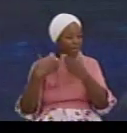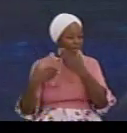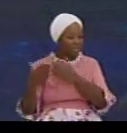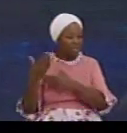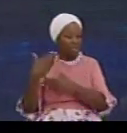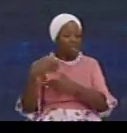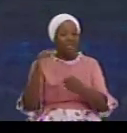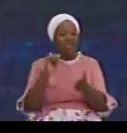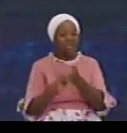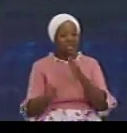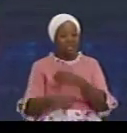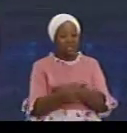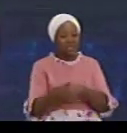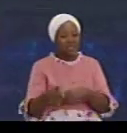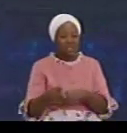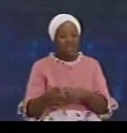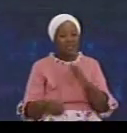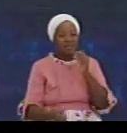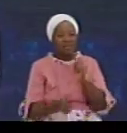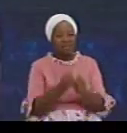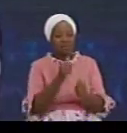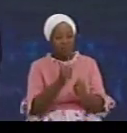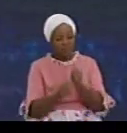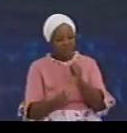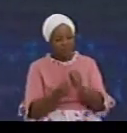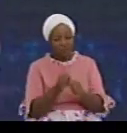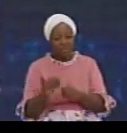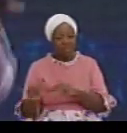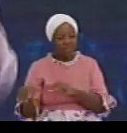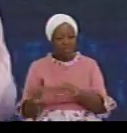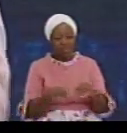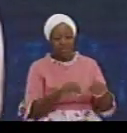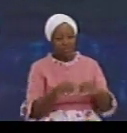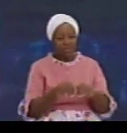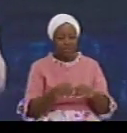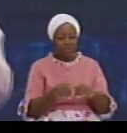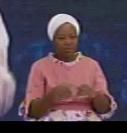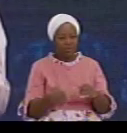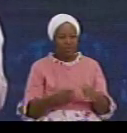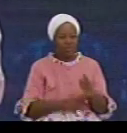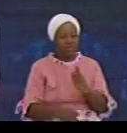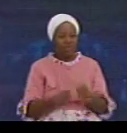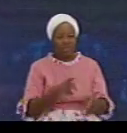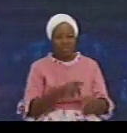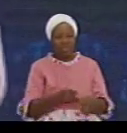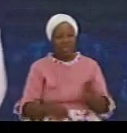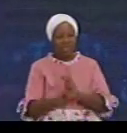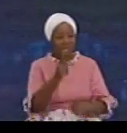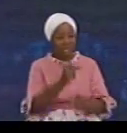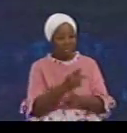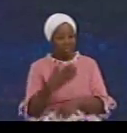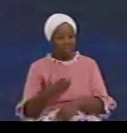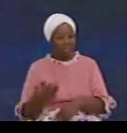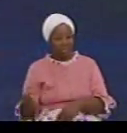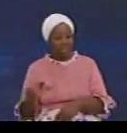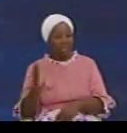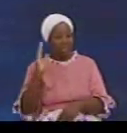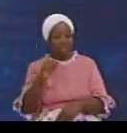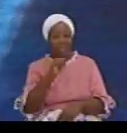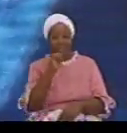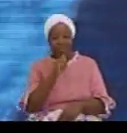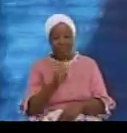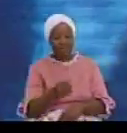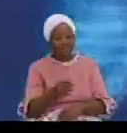that they which do such things shall not inherit the